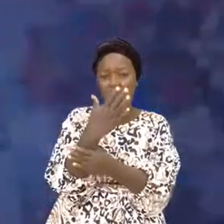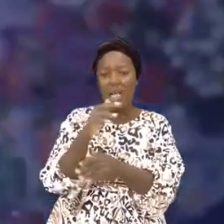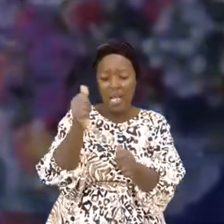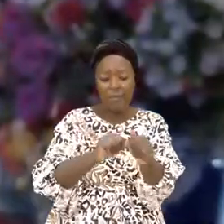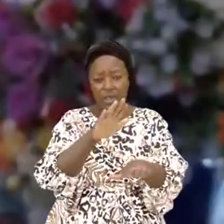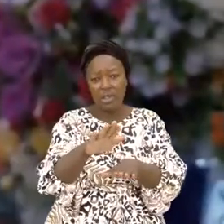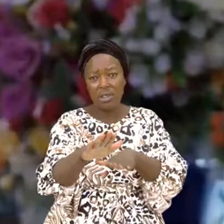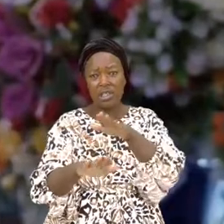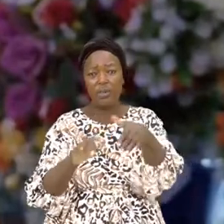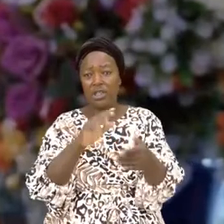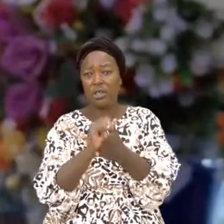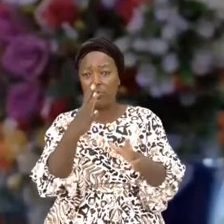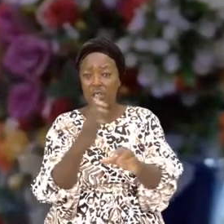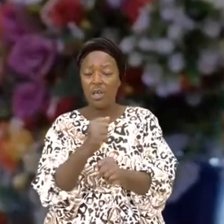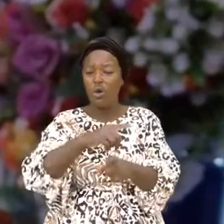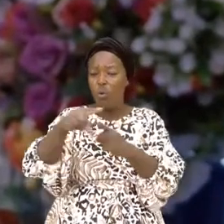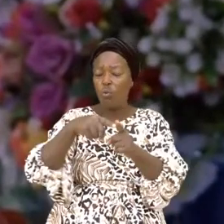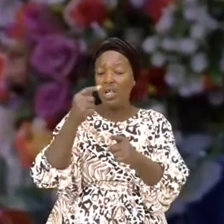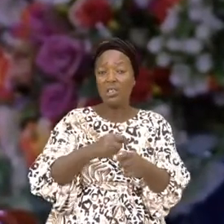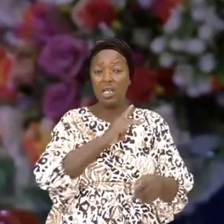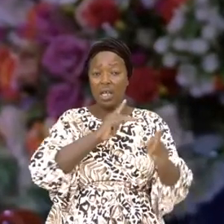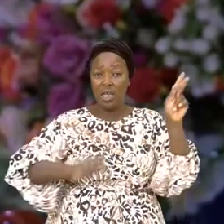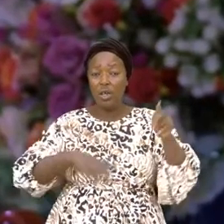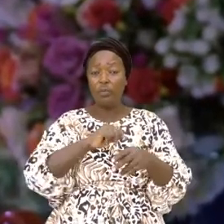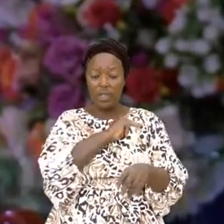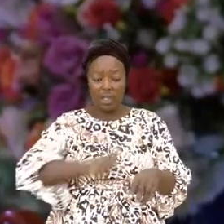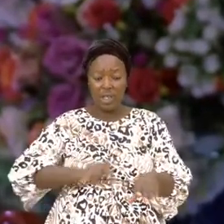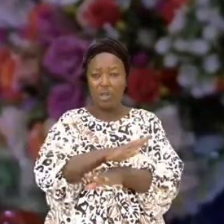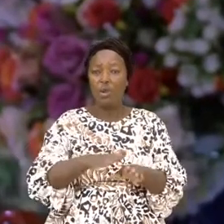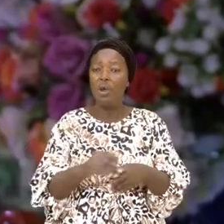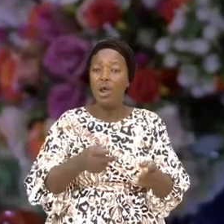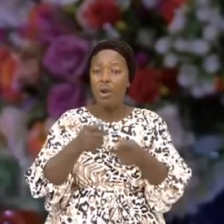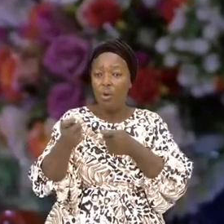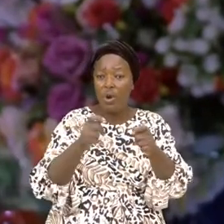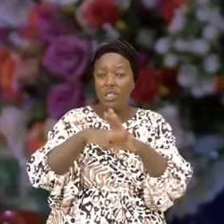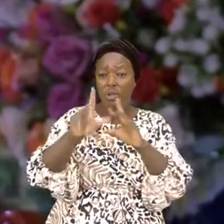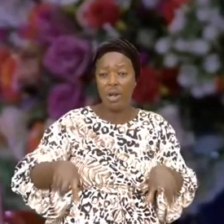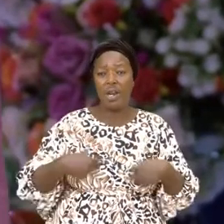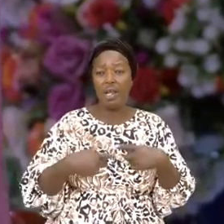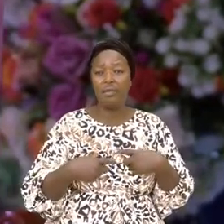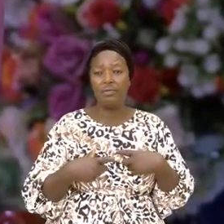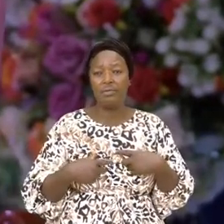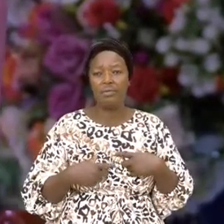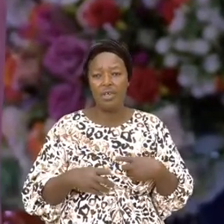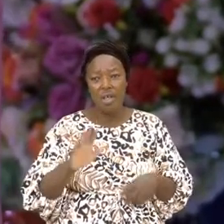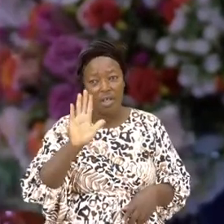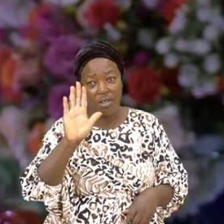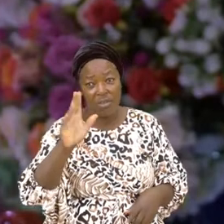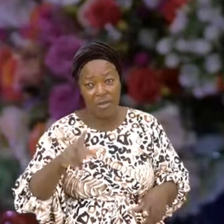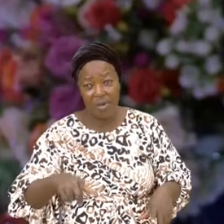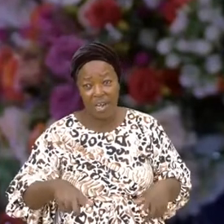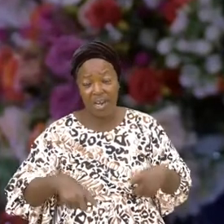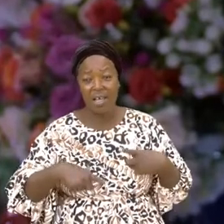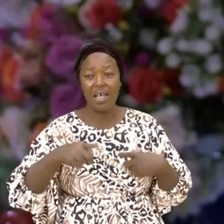you take, when the king of the kingdom reigns in your life